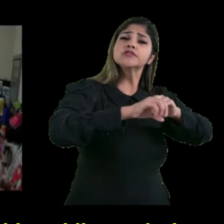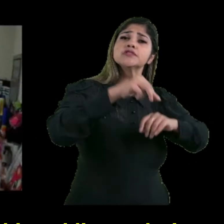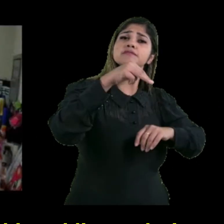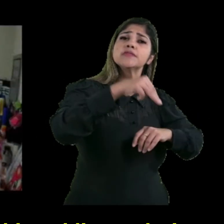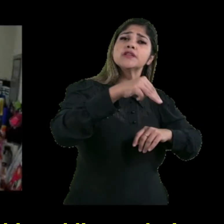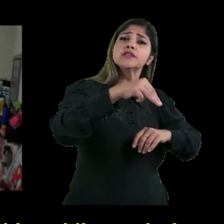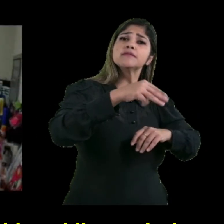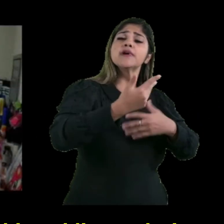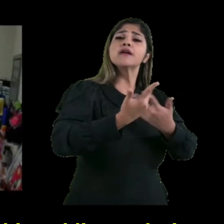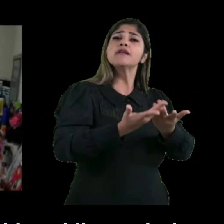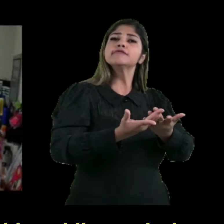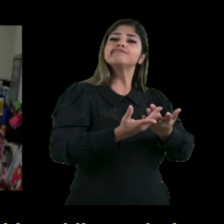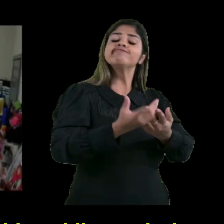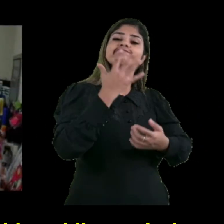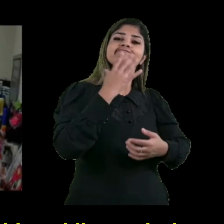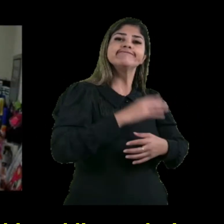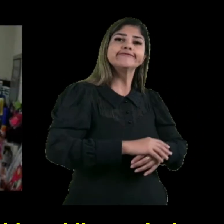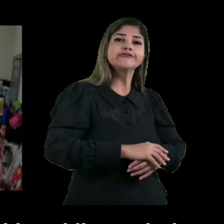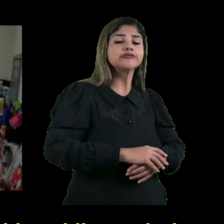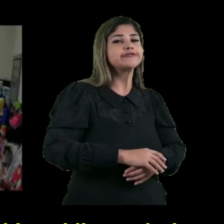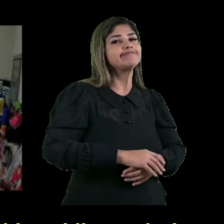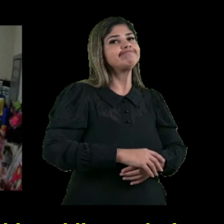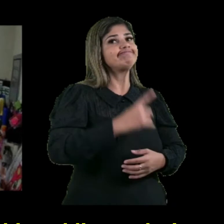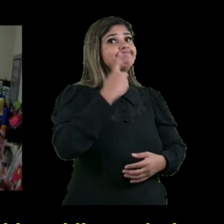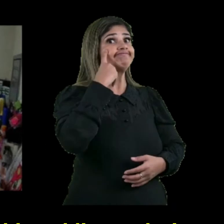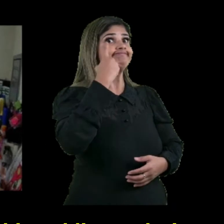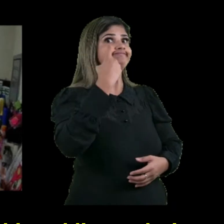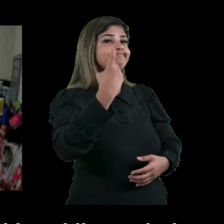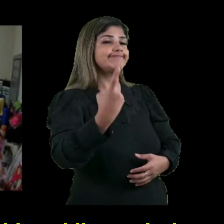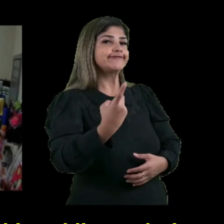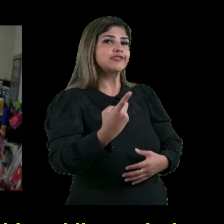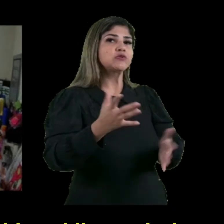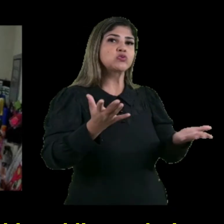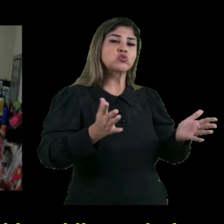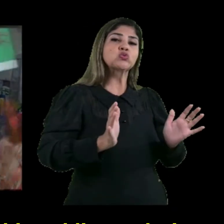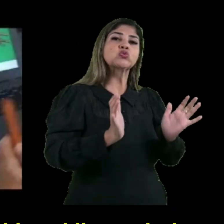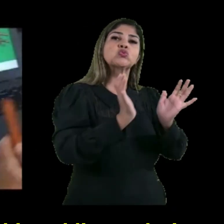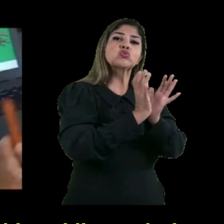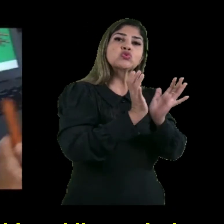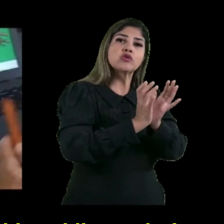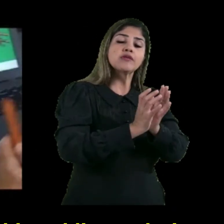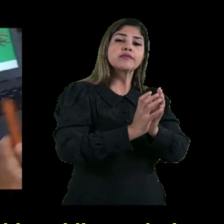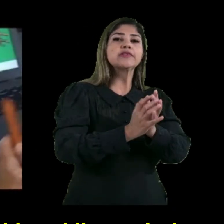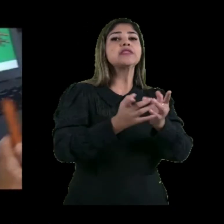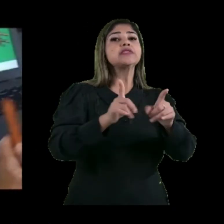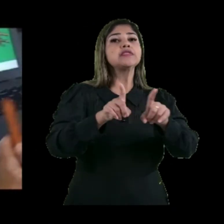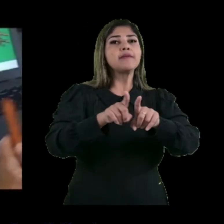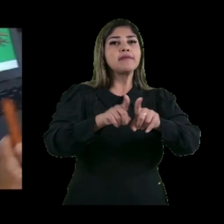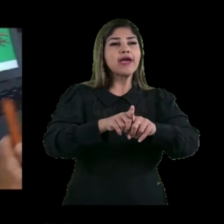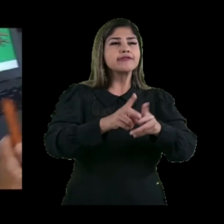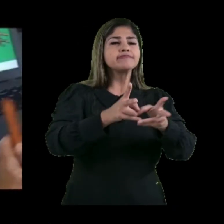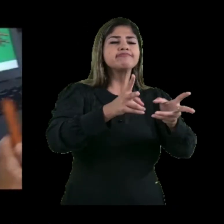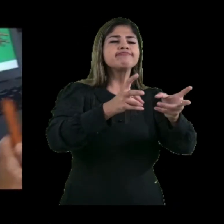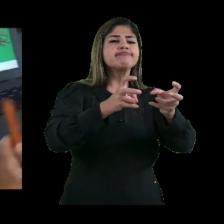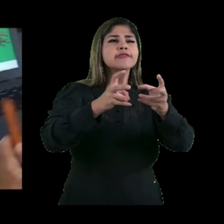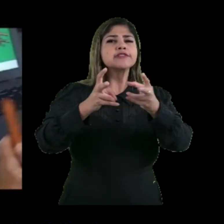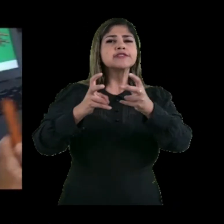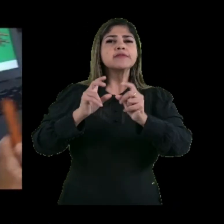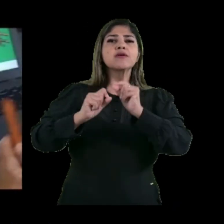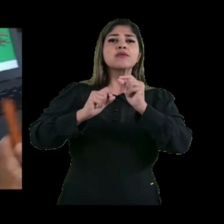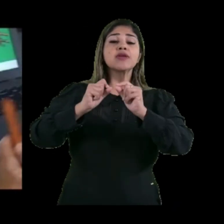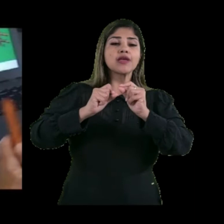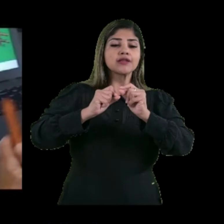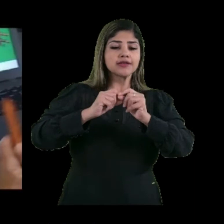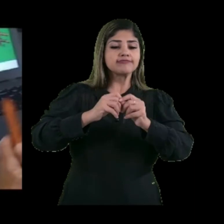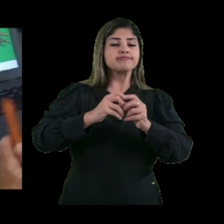activities that could be attractive to this public, exploring as much as possible their remaining perceptions and